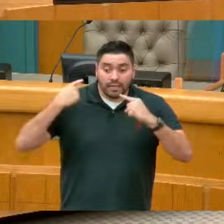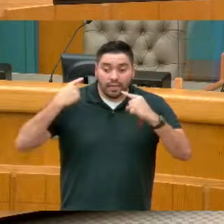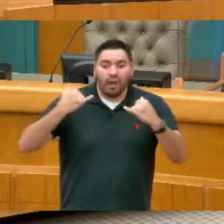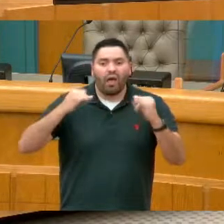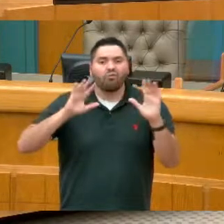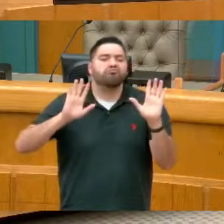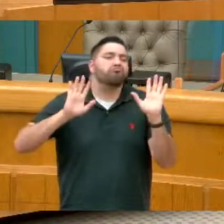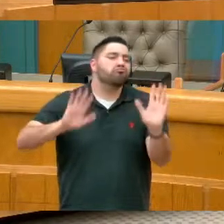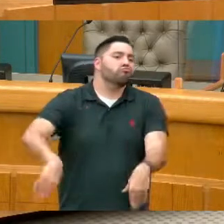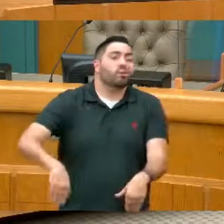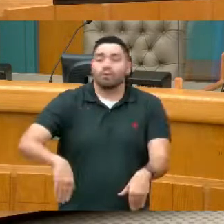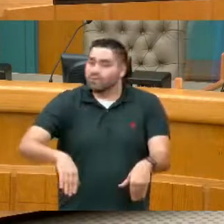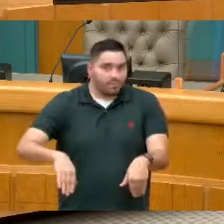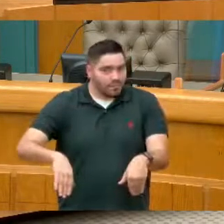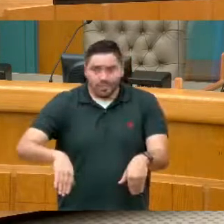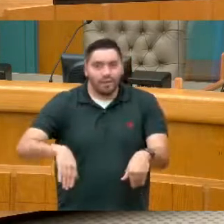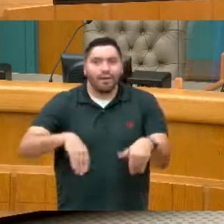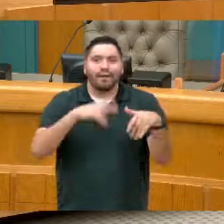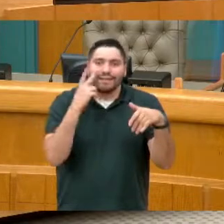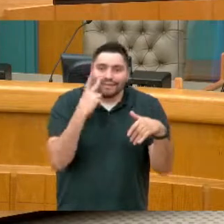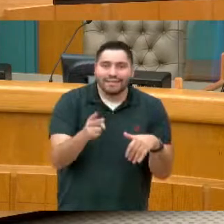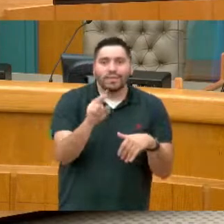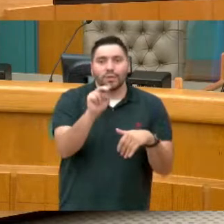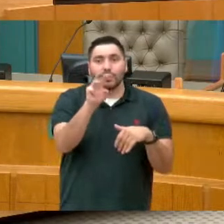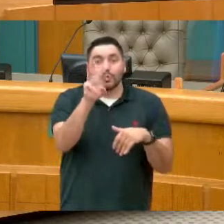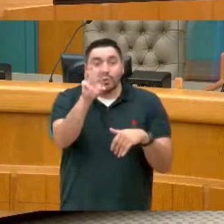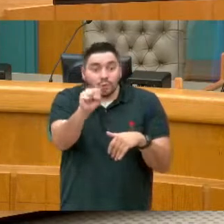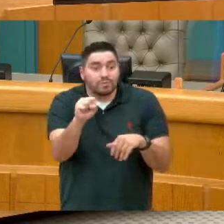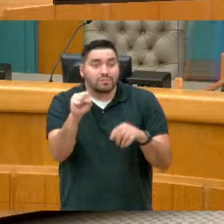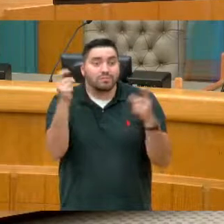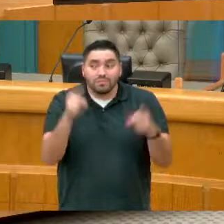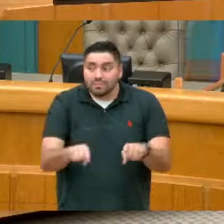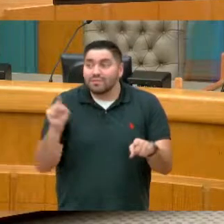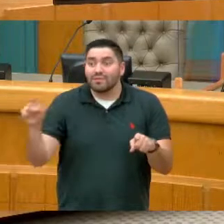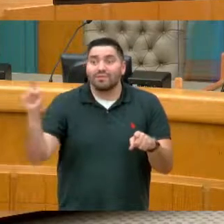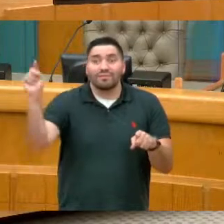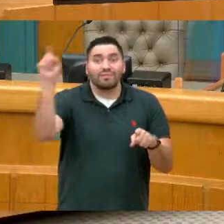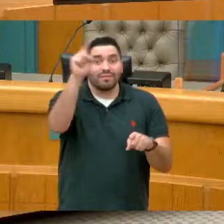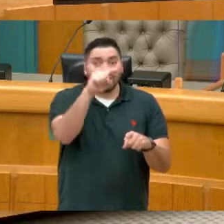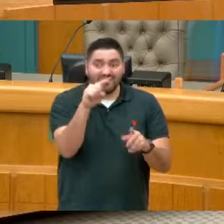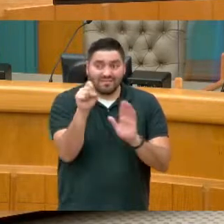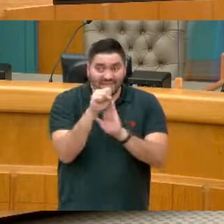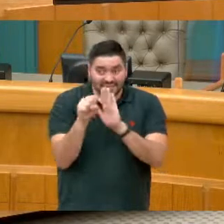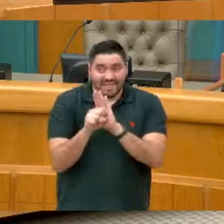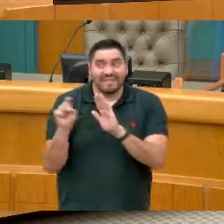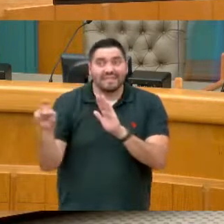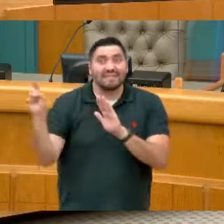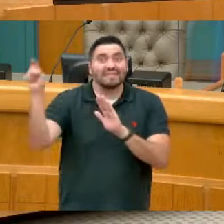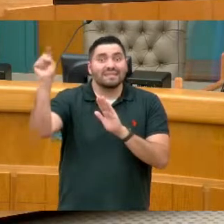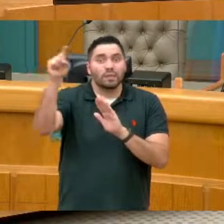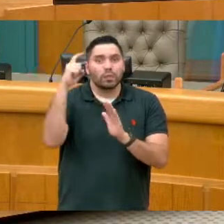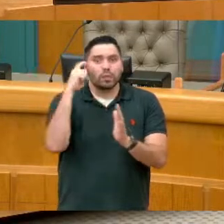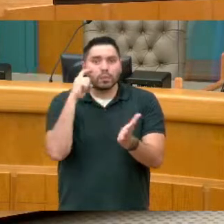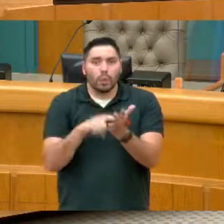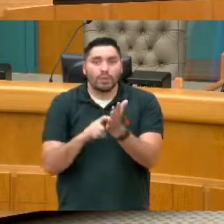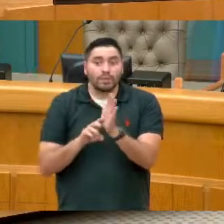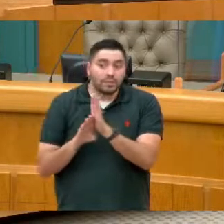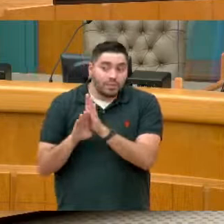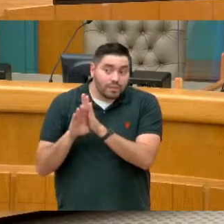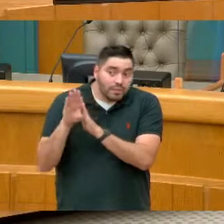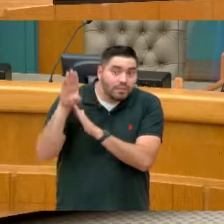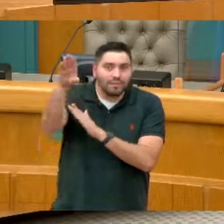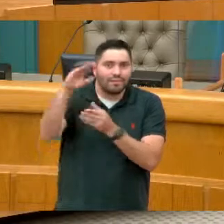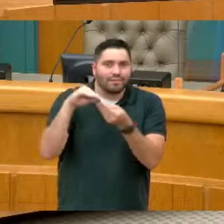and the statistics, as well as some comments the city manager sometimes makes. He's out today at another